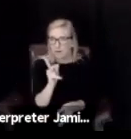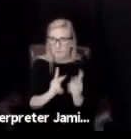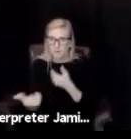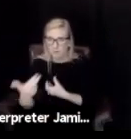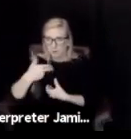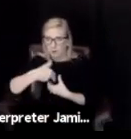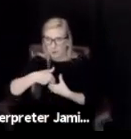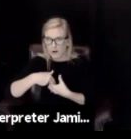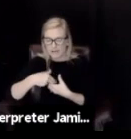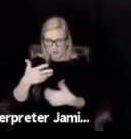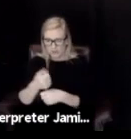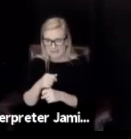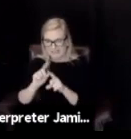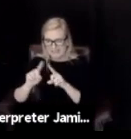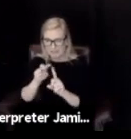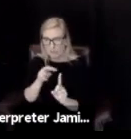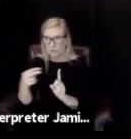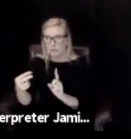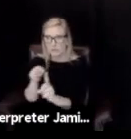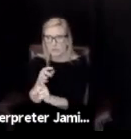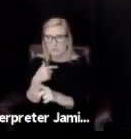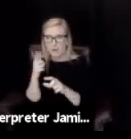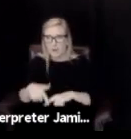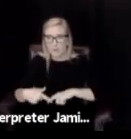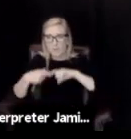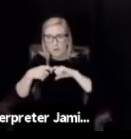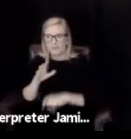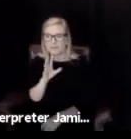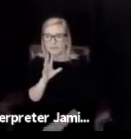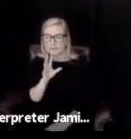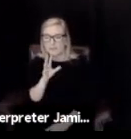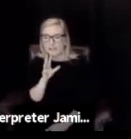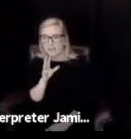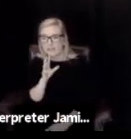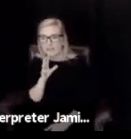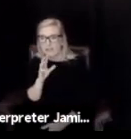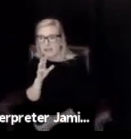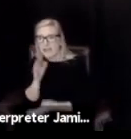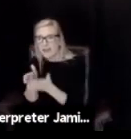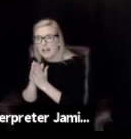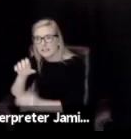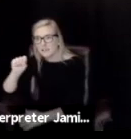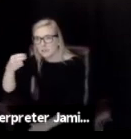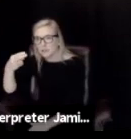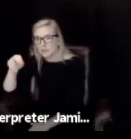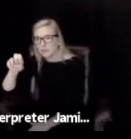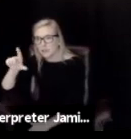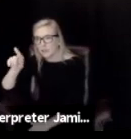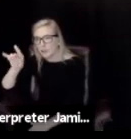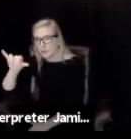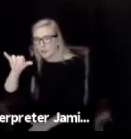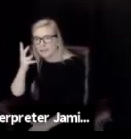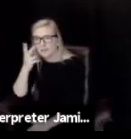perspectives that come to the table. So I'm going to pause and see if Shelby sees anything coming up through the chat.